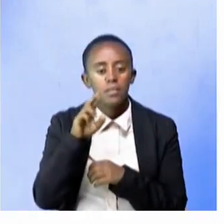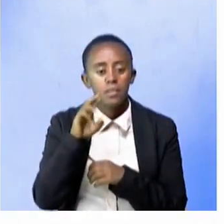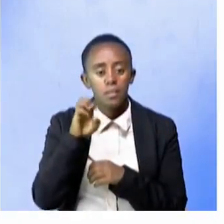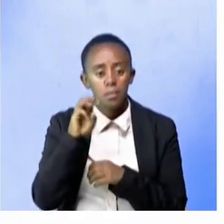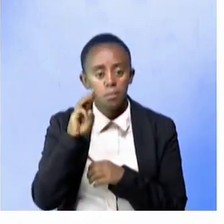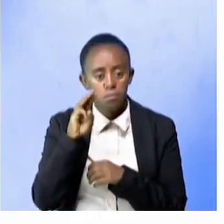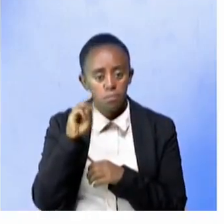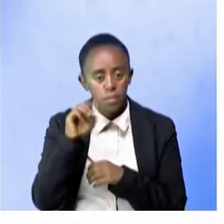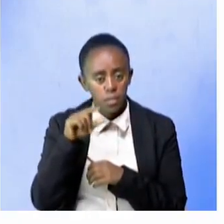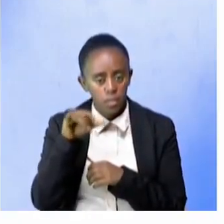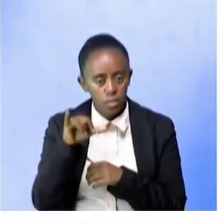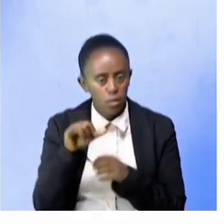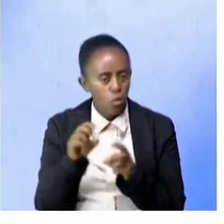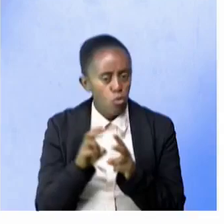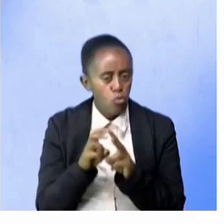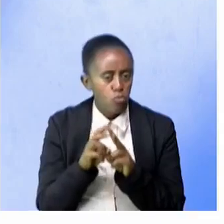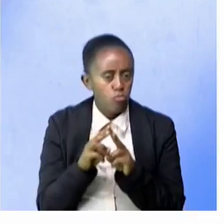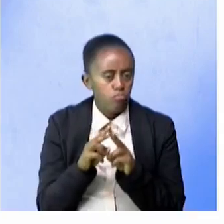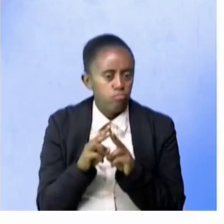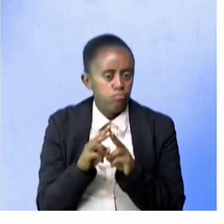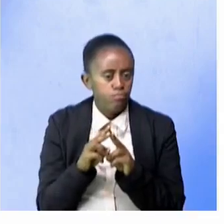cold.